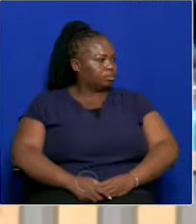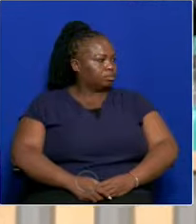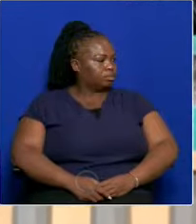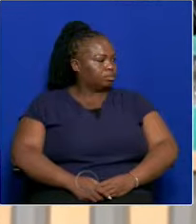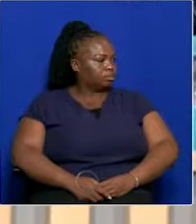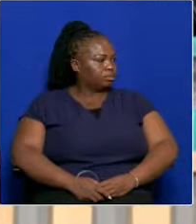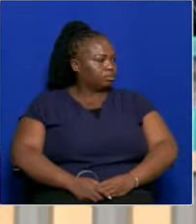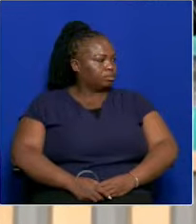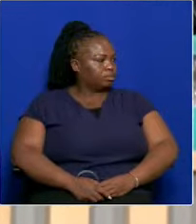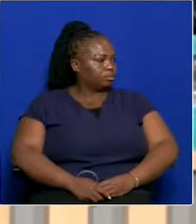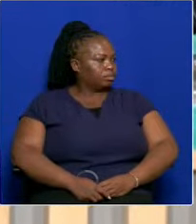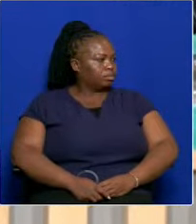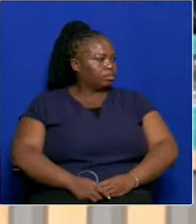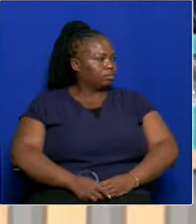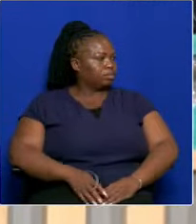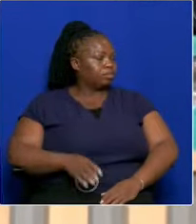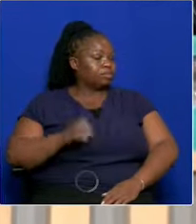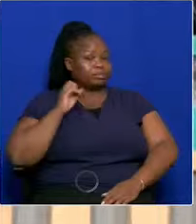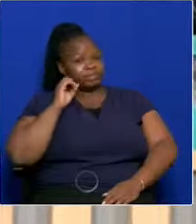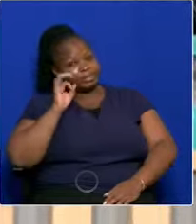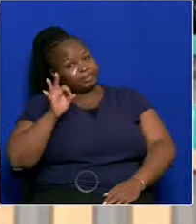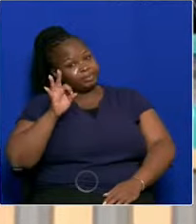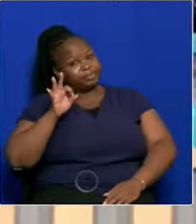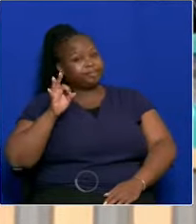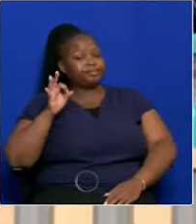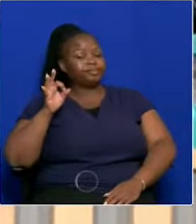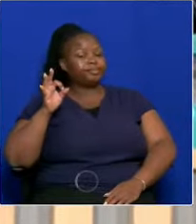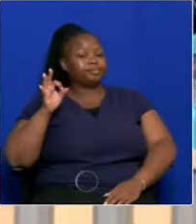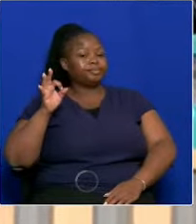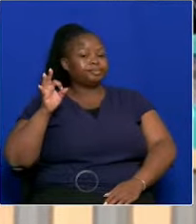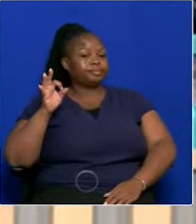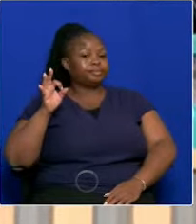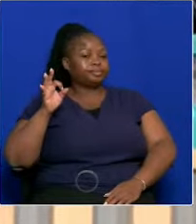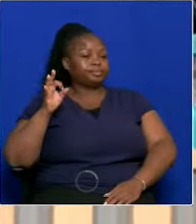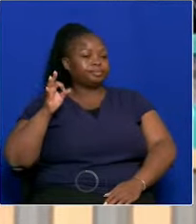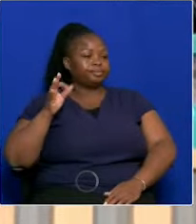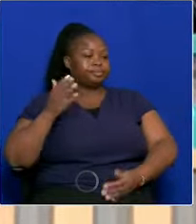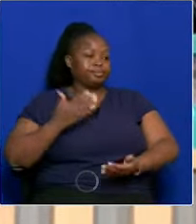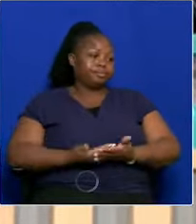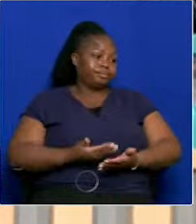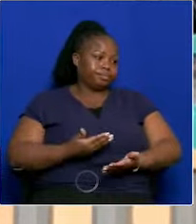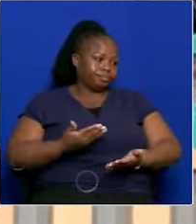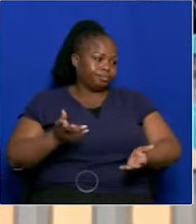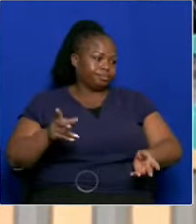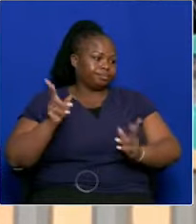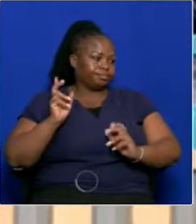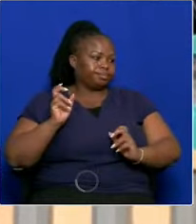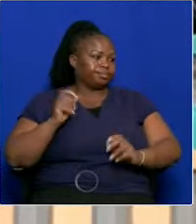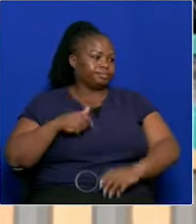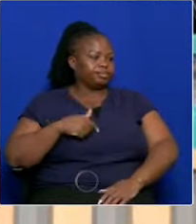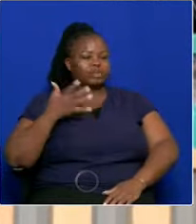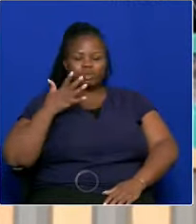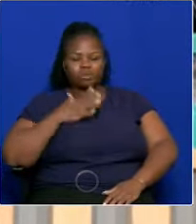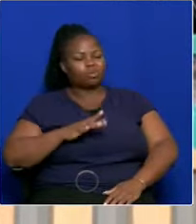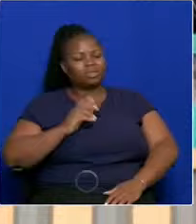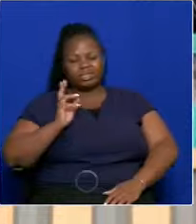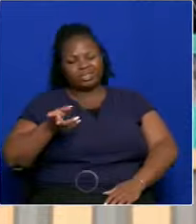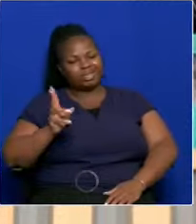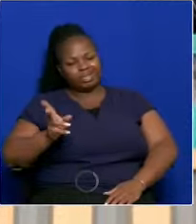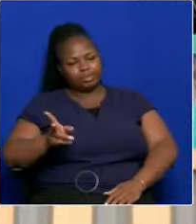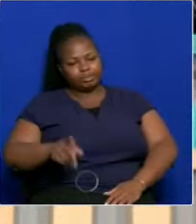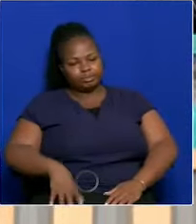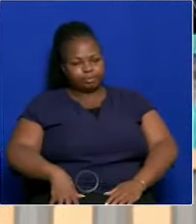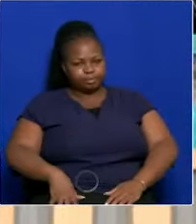General, if regard is had, right, and I don't want to go through the articles again, but there are at